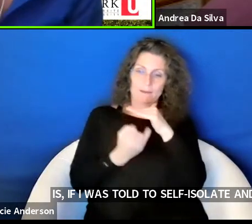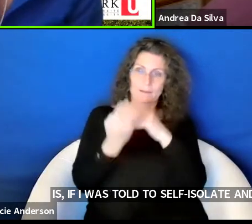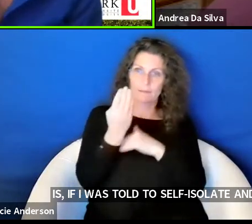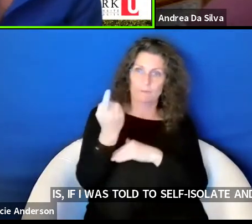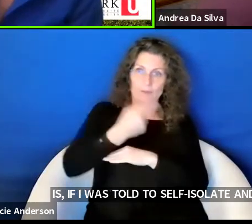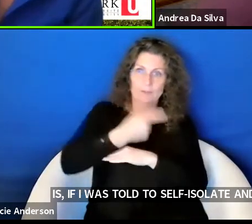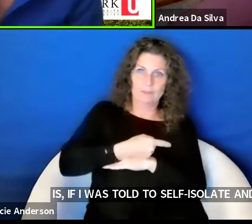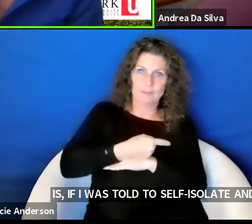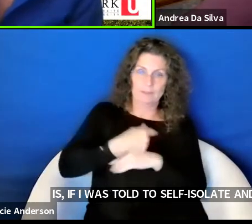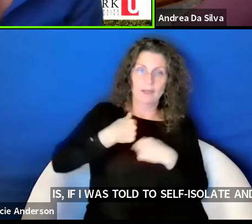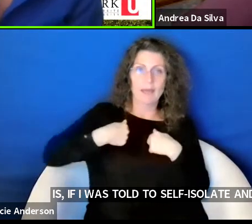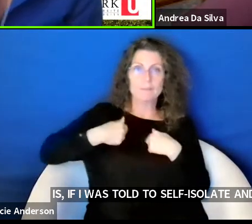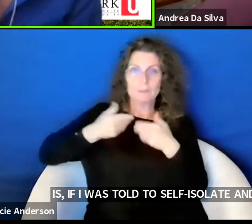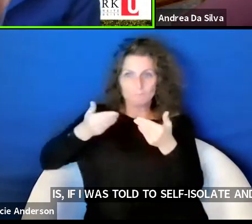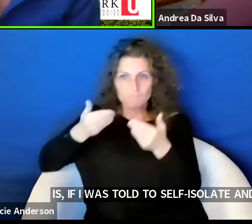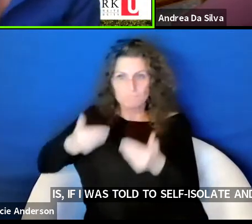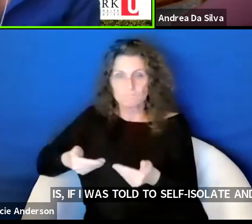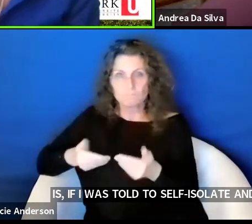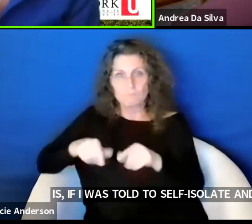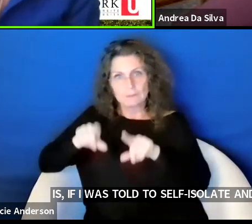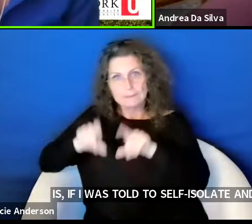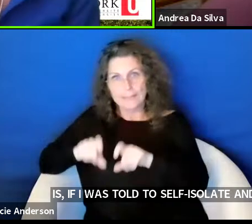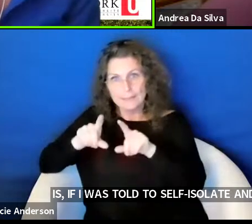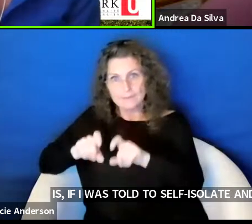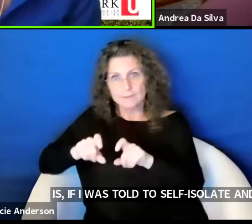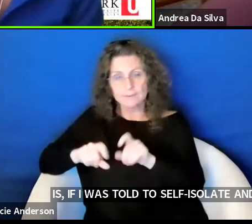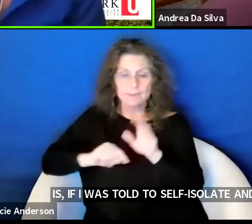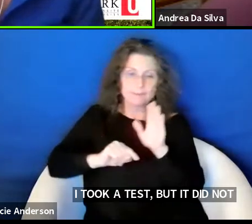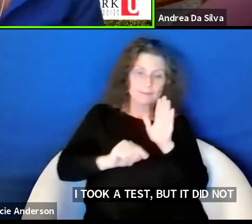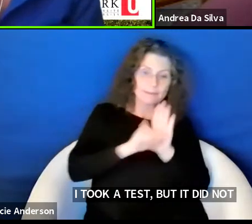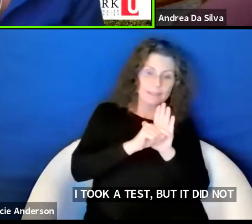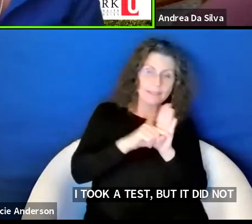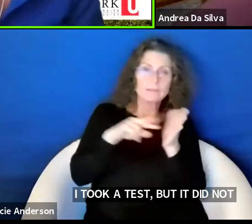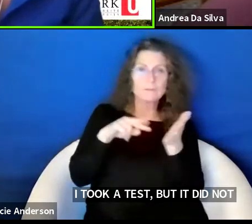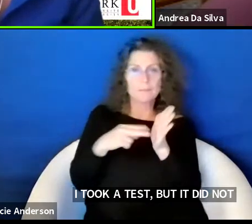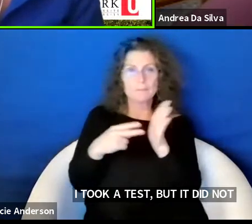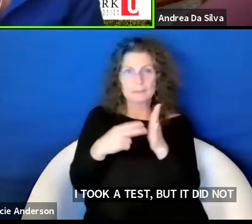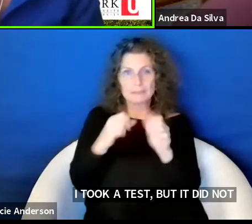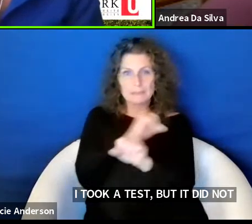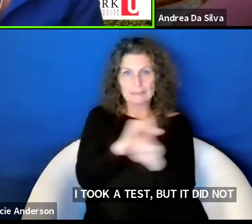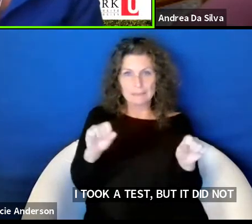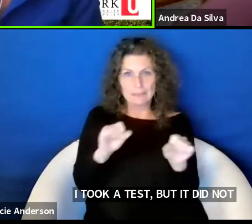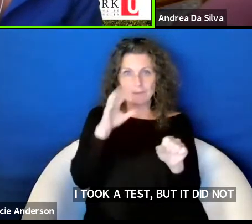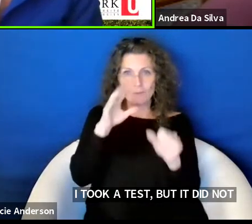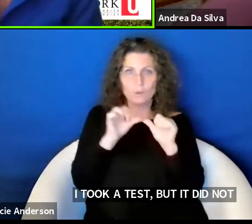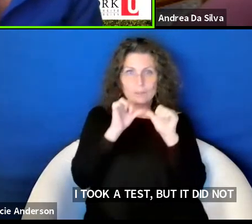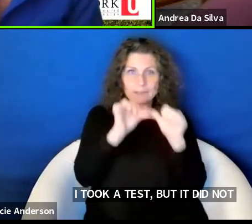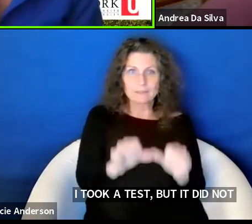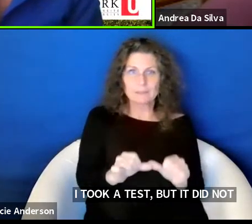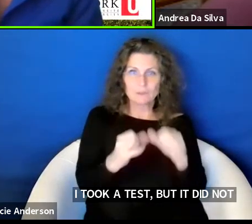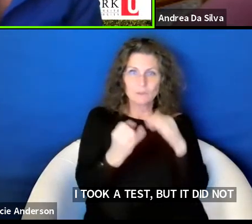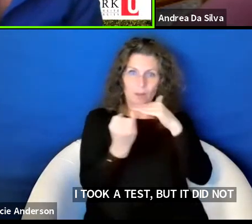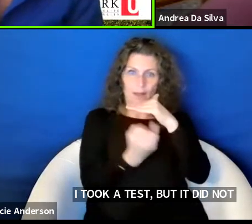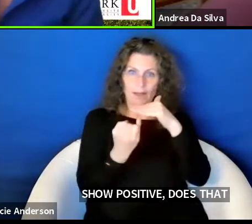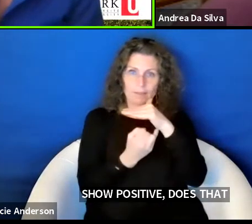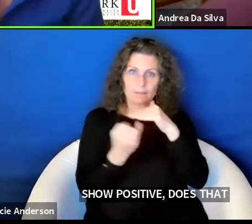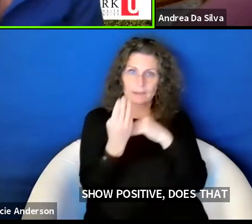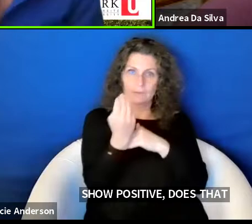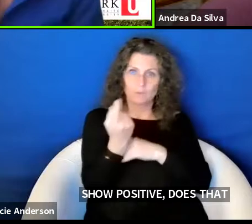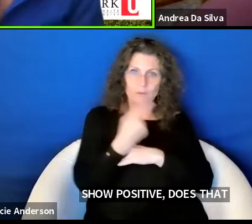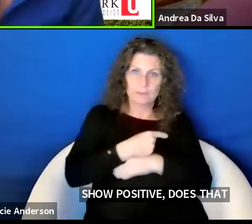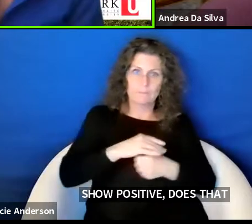not show positive, does that mean I'm safe, or do I need to continue to self-isolate?